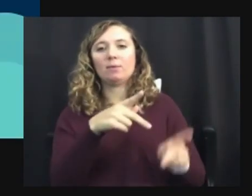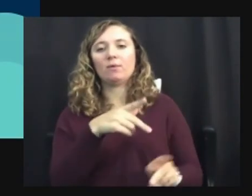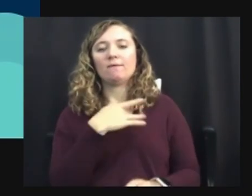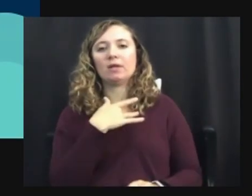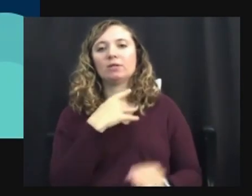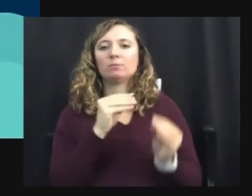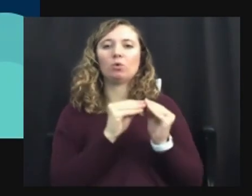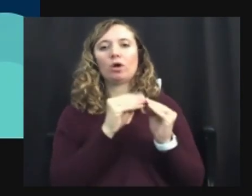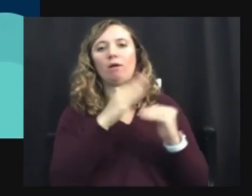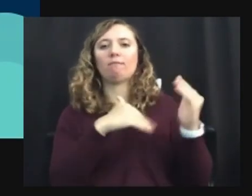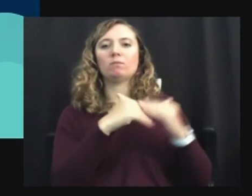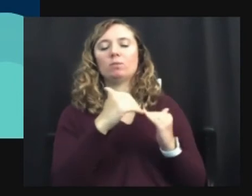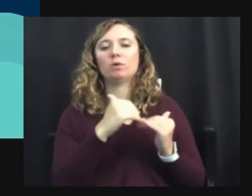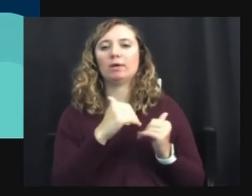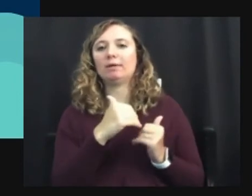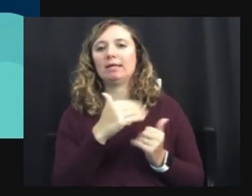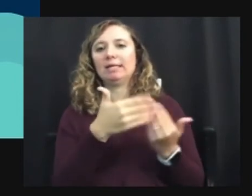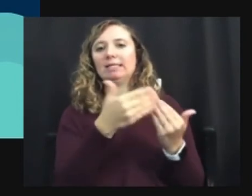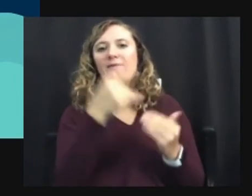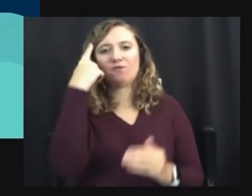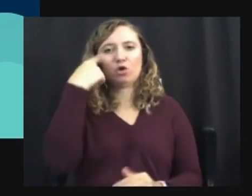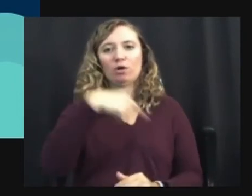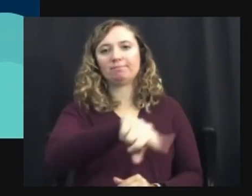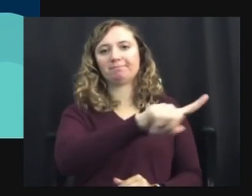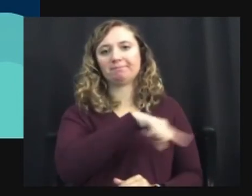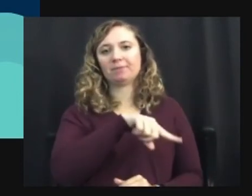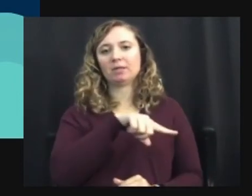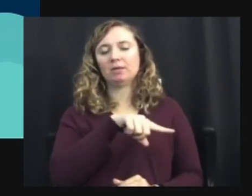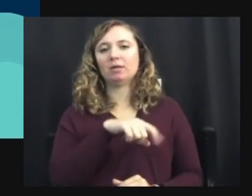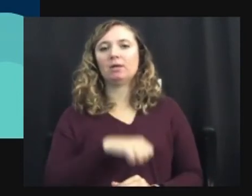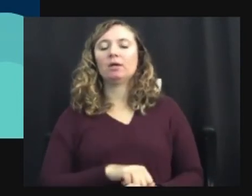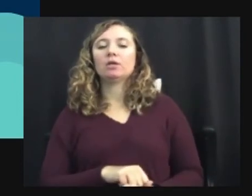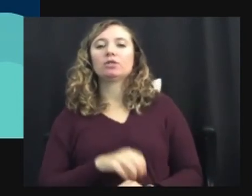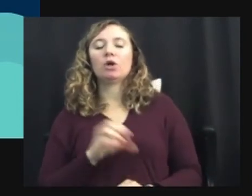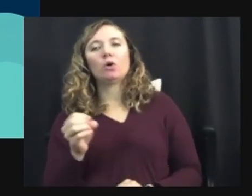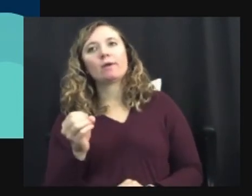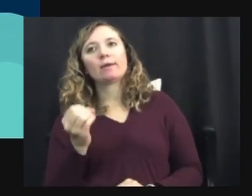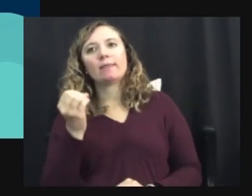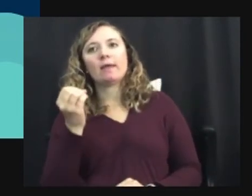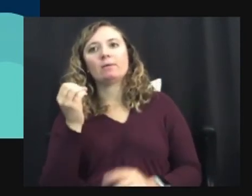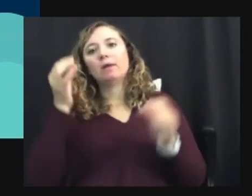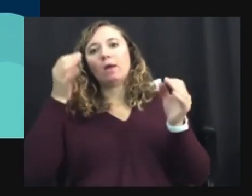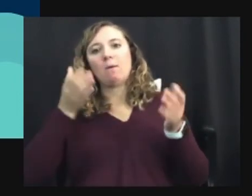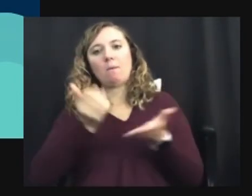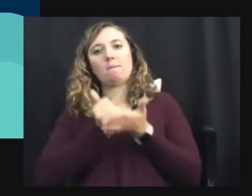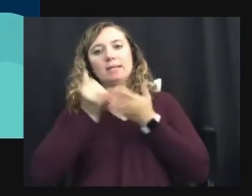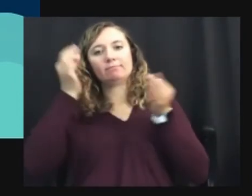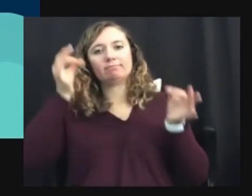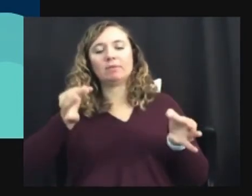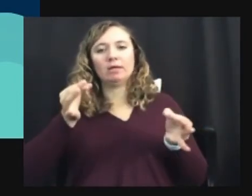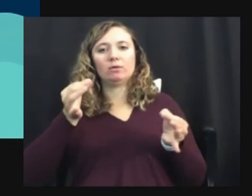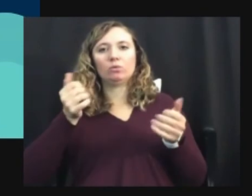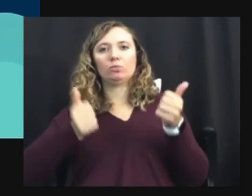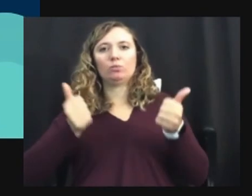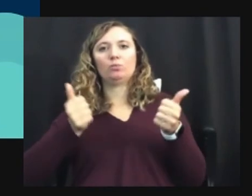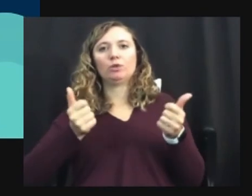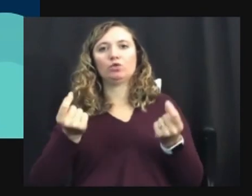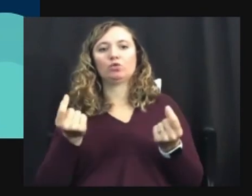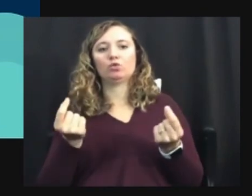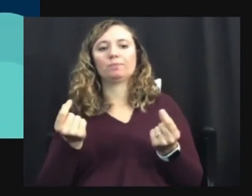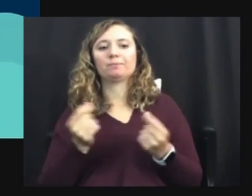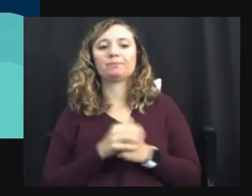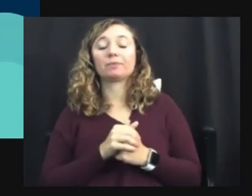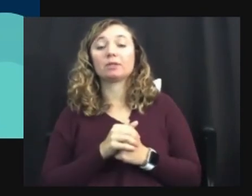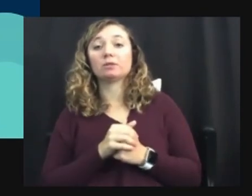question as to whether it's something that I'm interested in pursuing. So we're going to talk about this here, the therapeutic necessity or